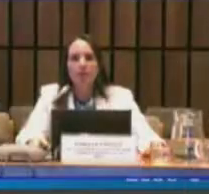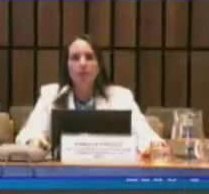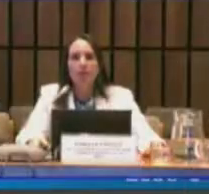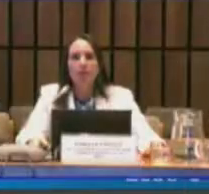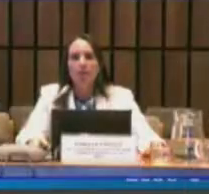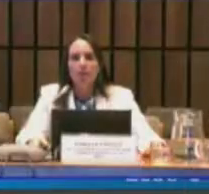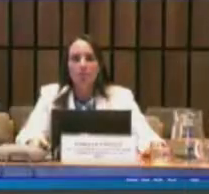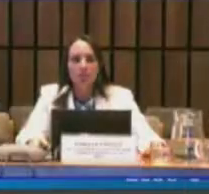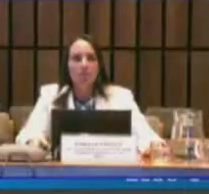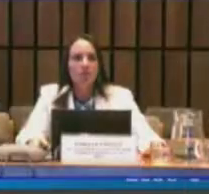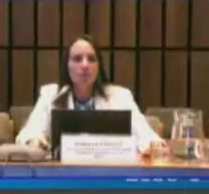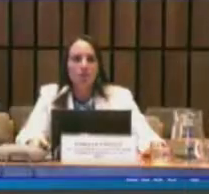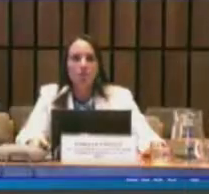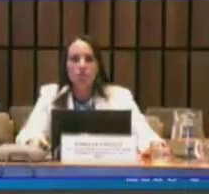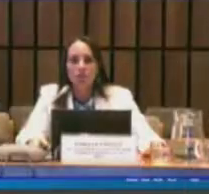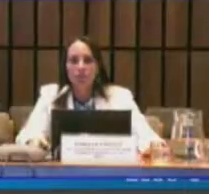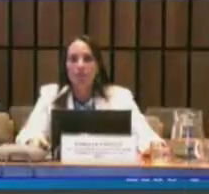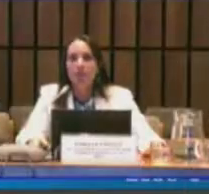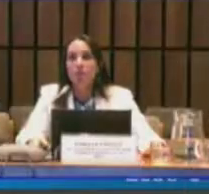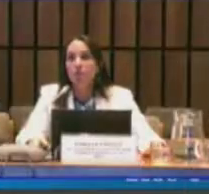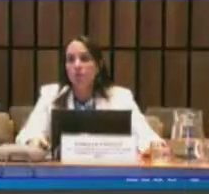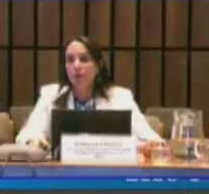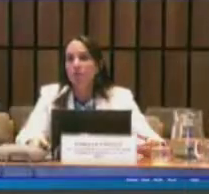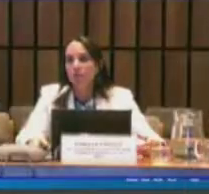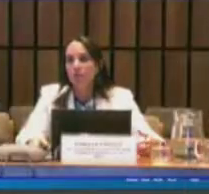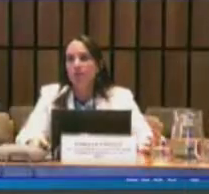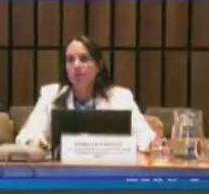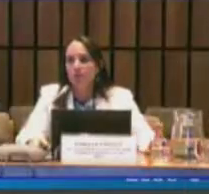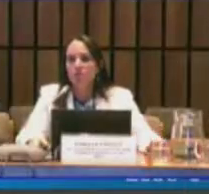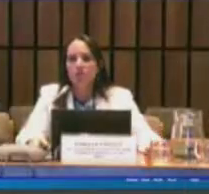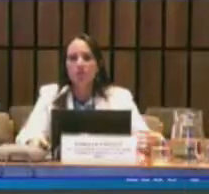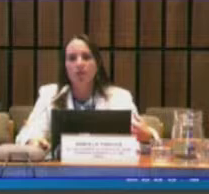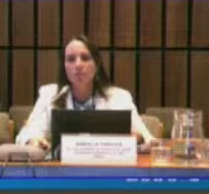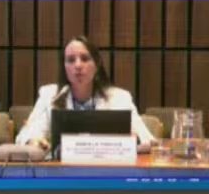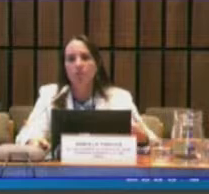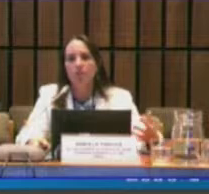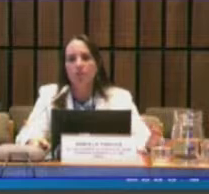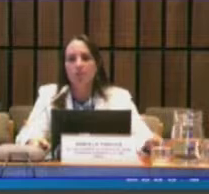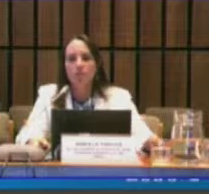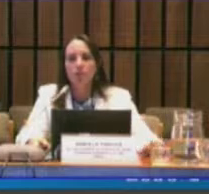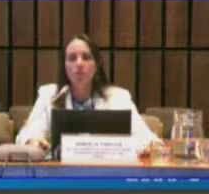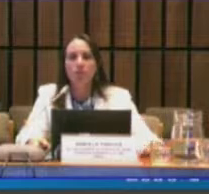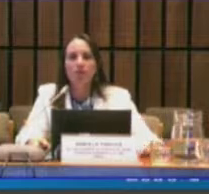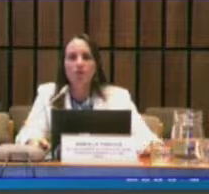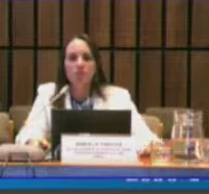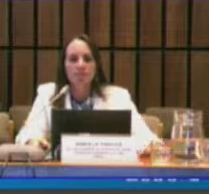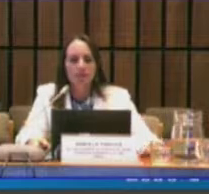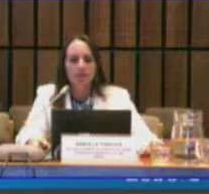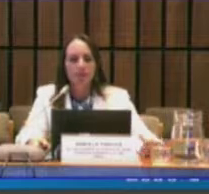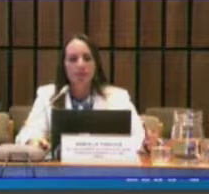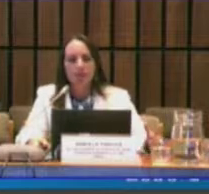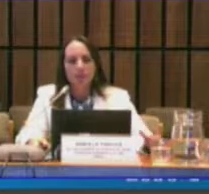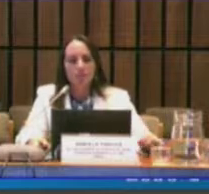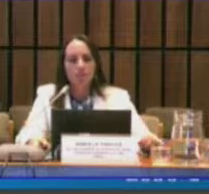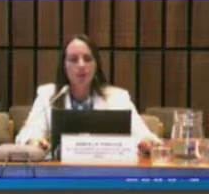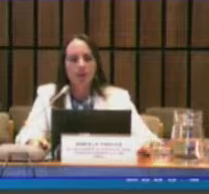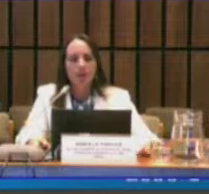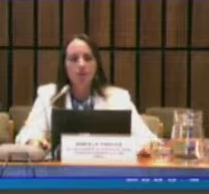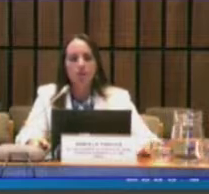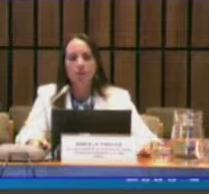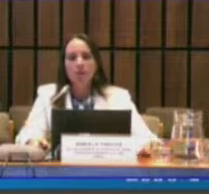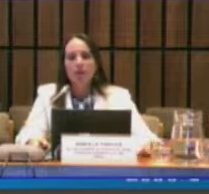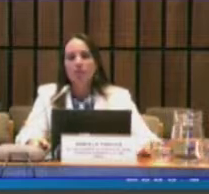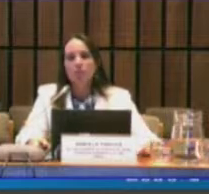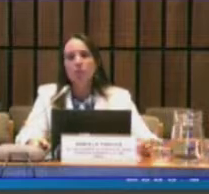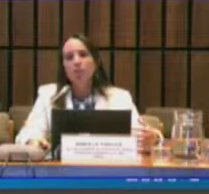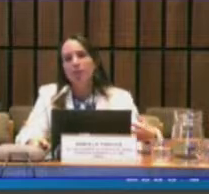here in monitoring some of SDGs, especially number 4 on education. This was done